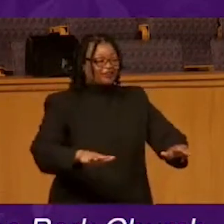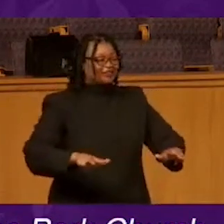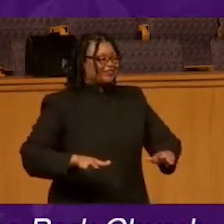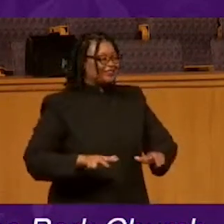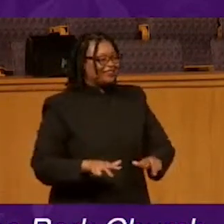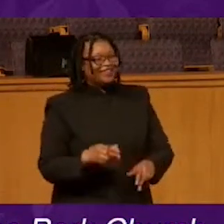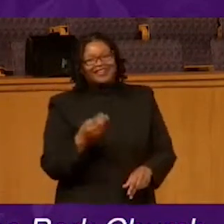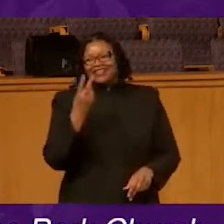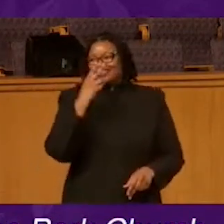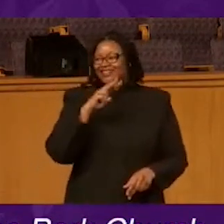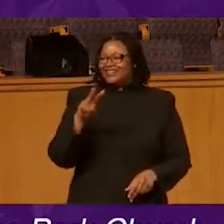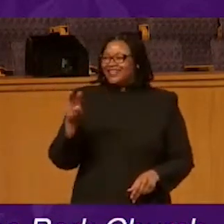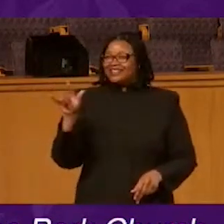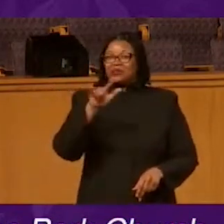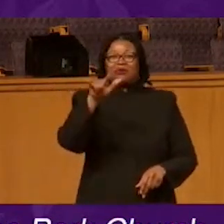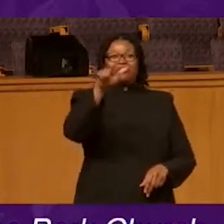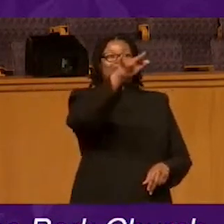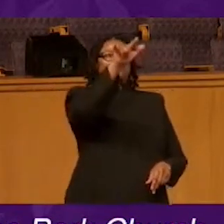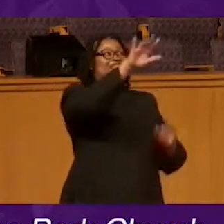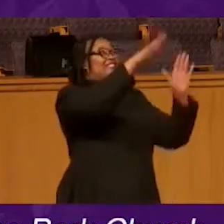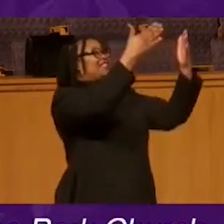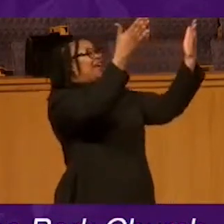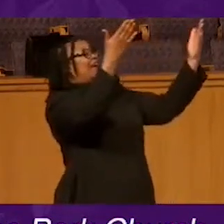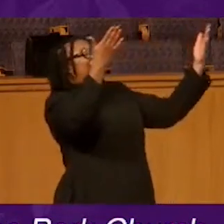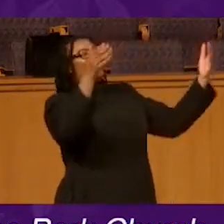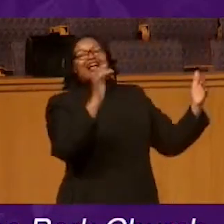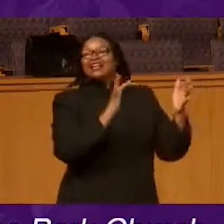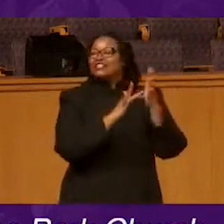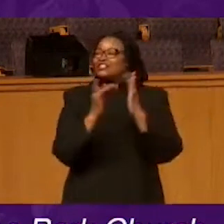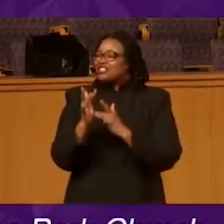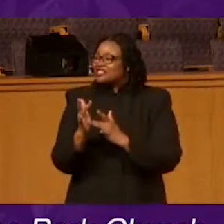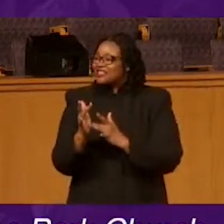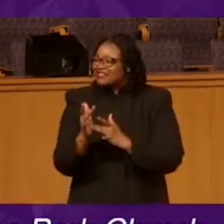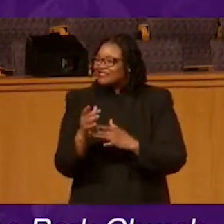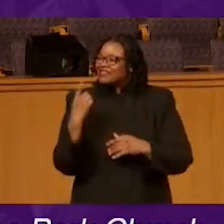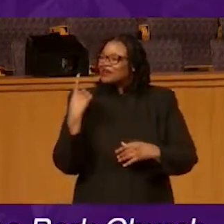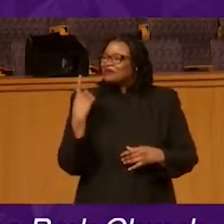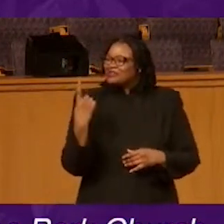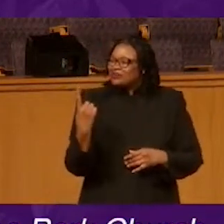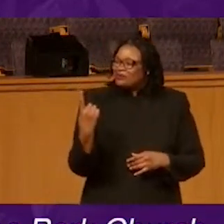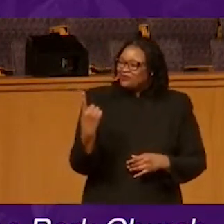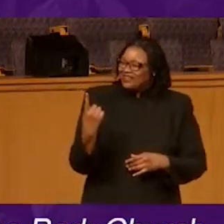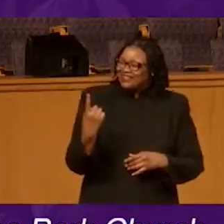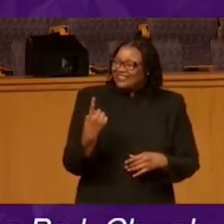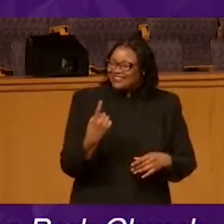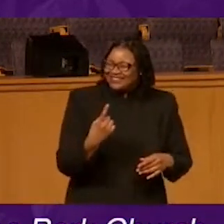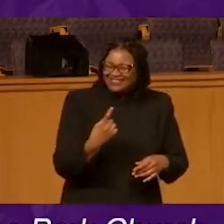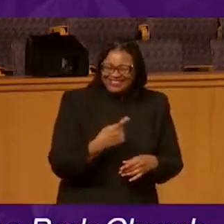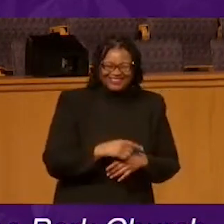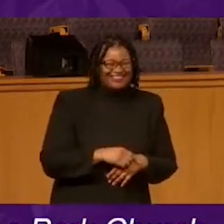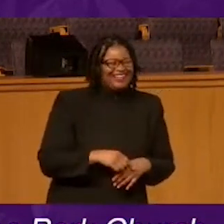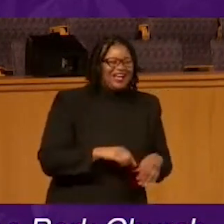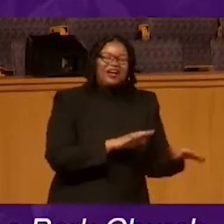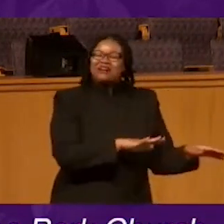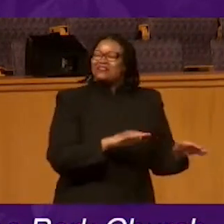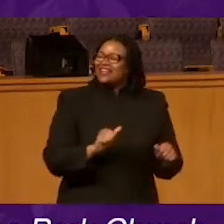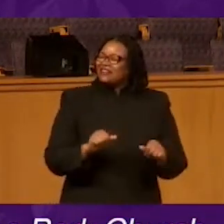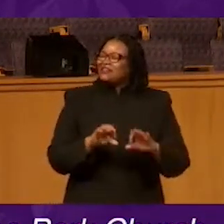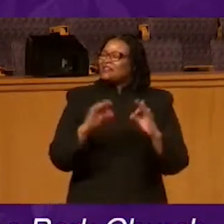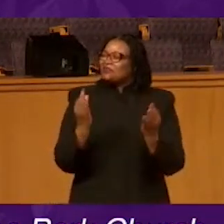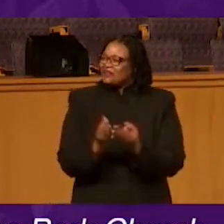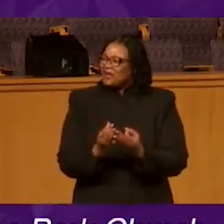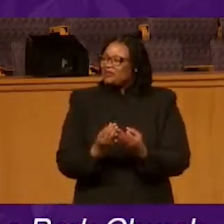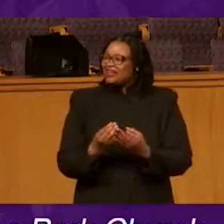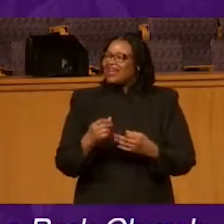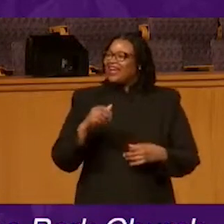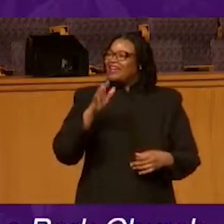looking at the sparrows of the sky. Jesus was the one who went missing from the family, and Joseph and Mary had to search